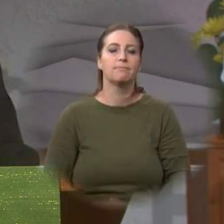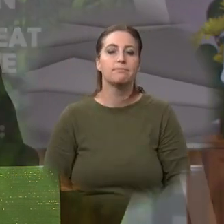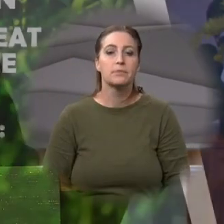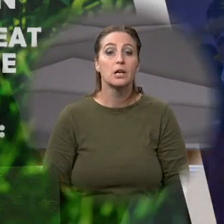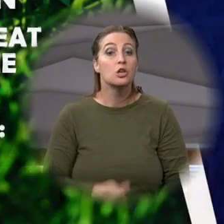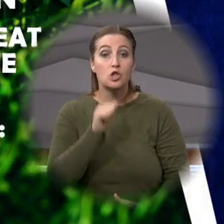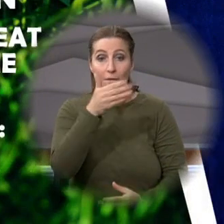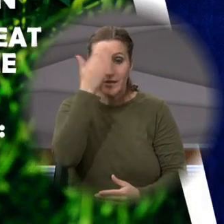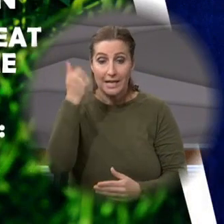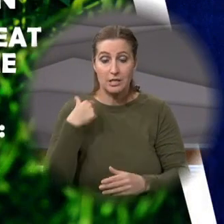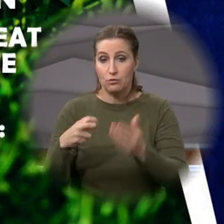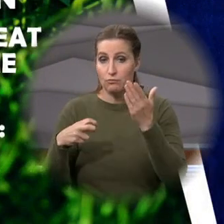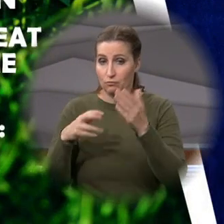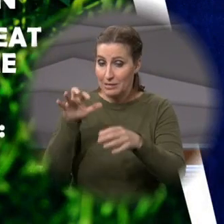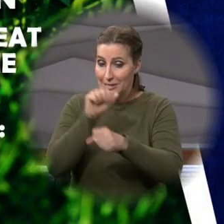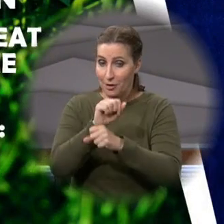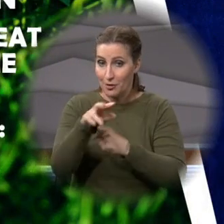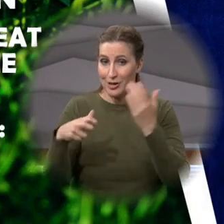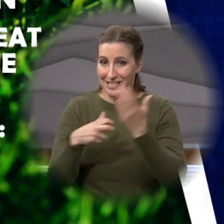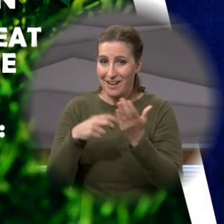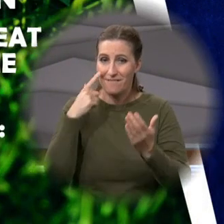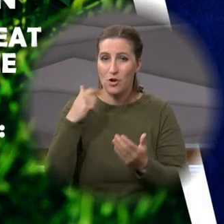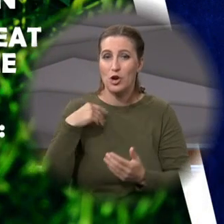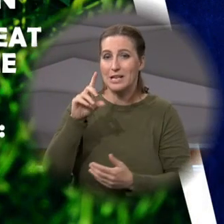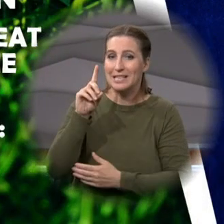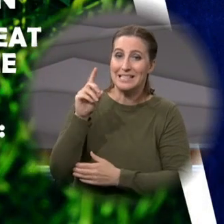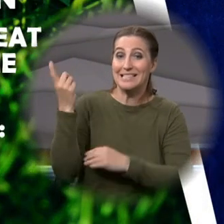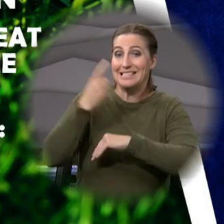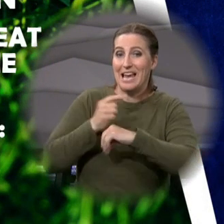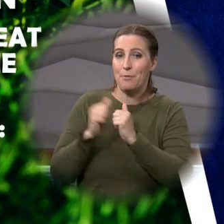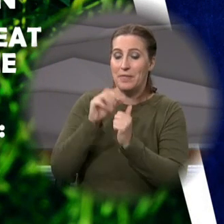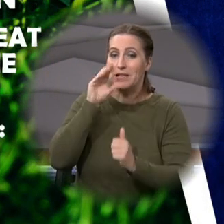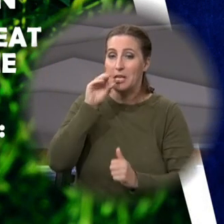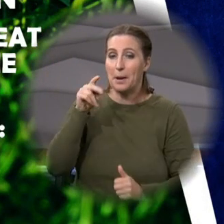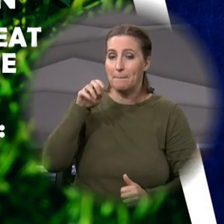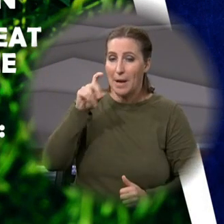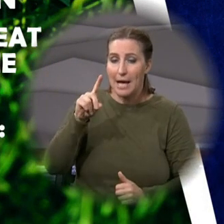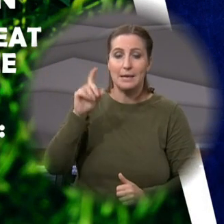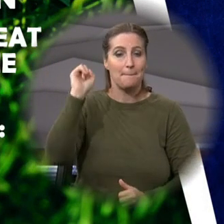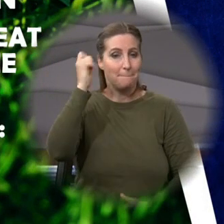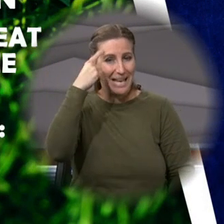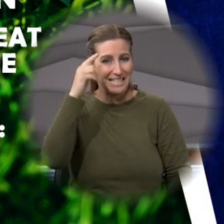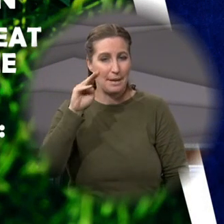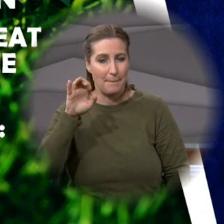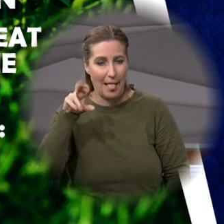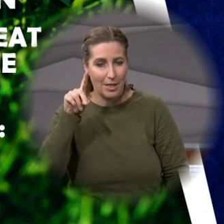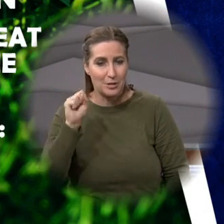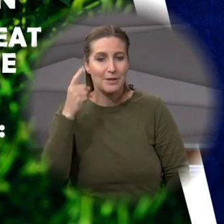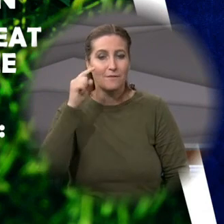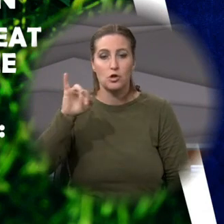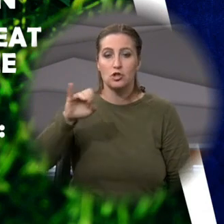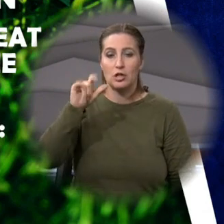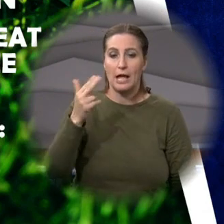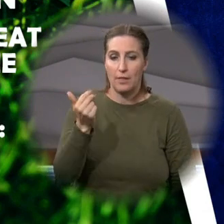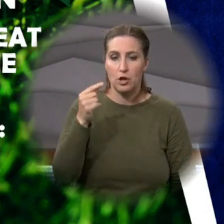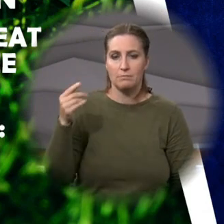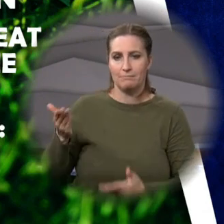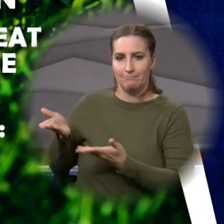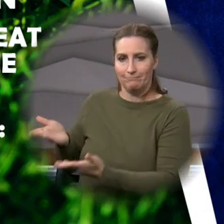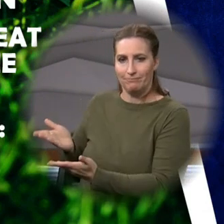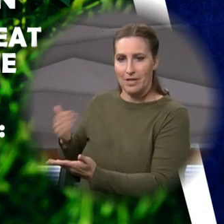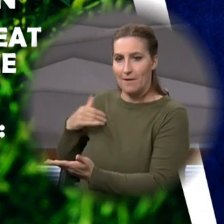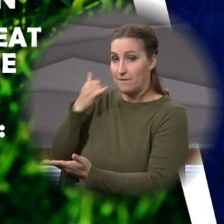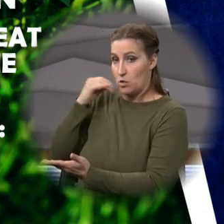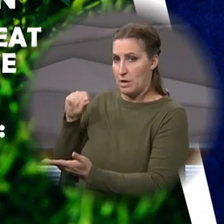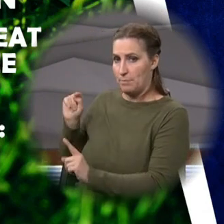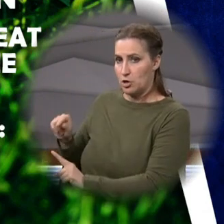to reserve your tickets for the Apostolate Day at the Duck Pond with the Madison Mallards baseball team on July 13th. You can do so by